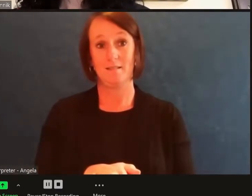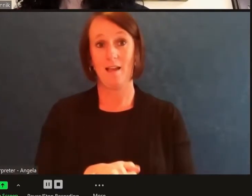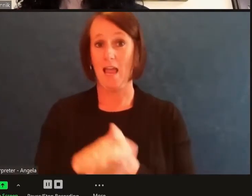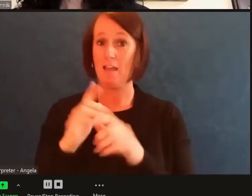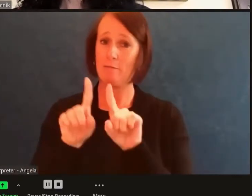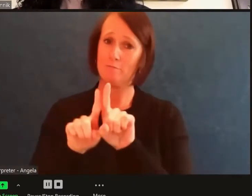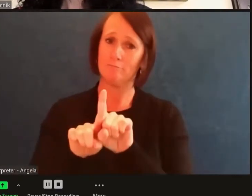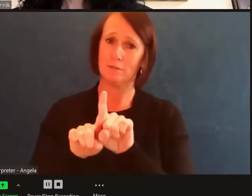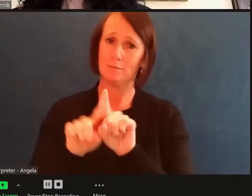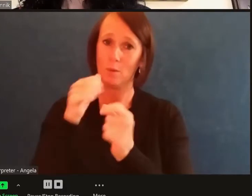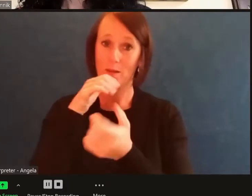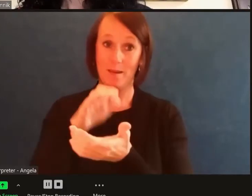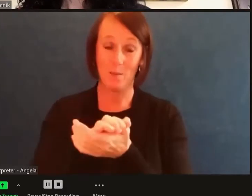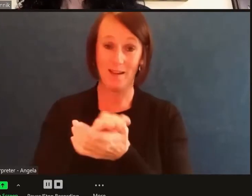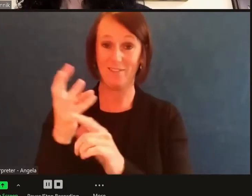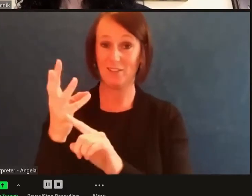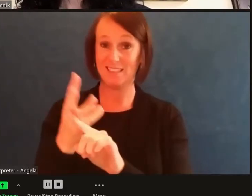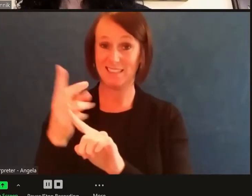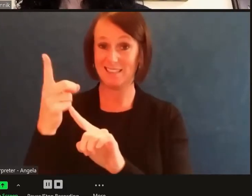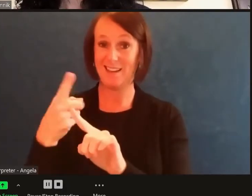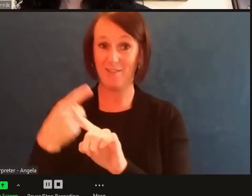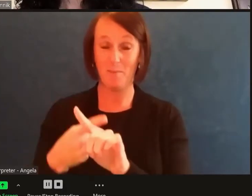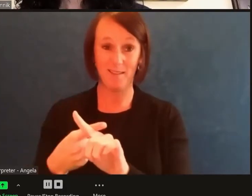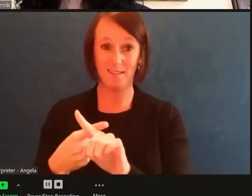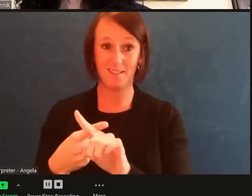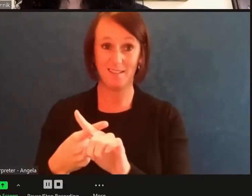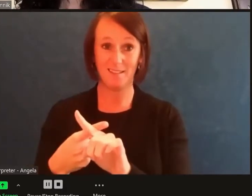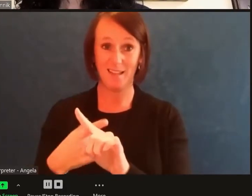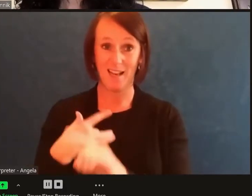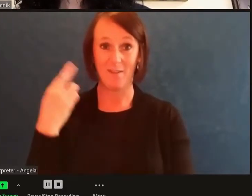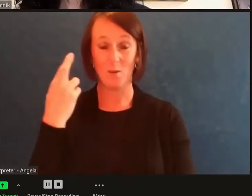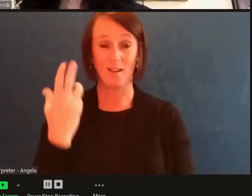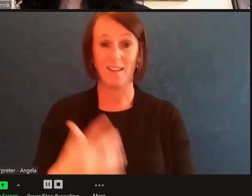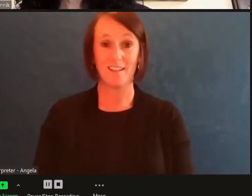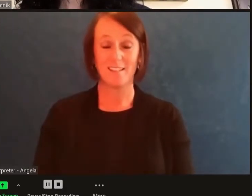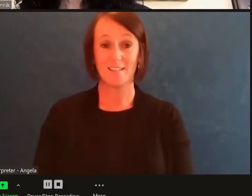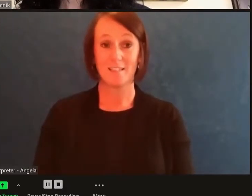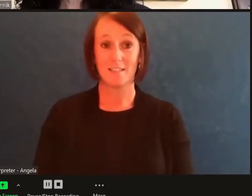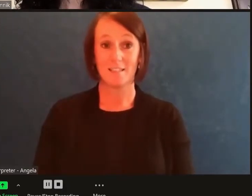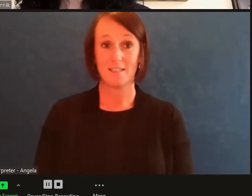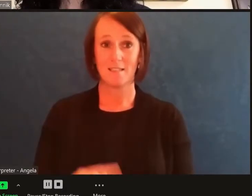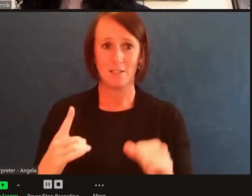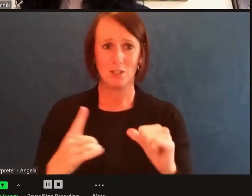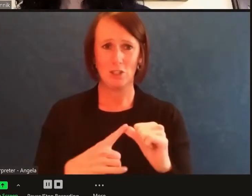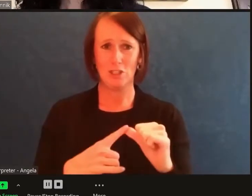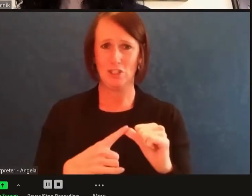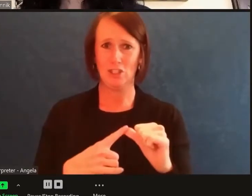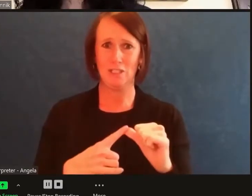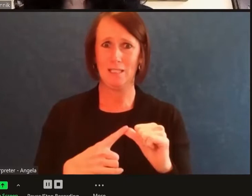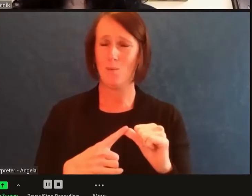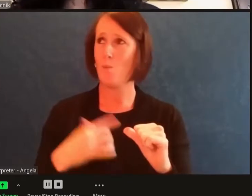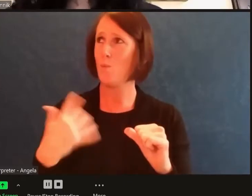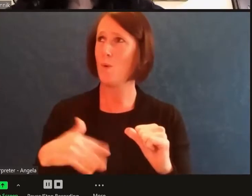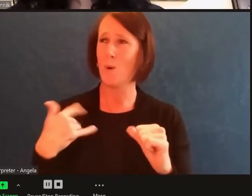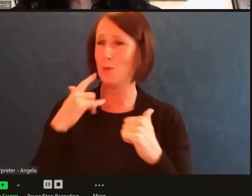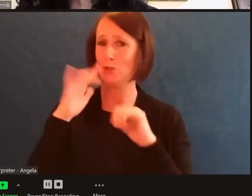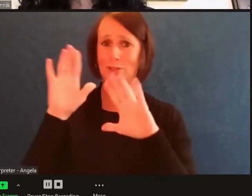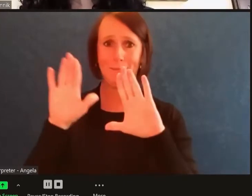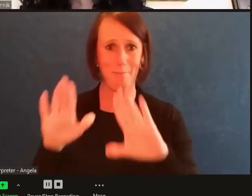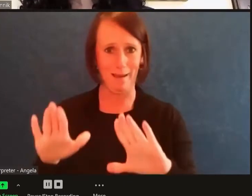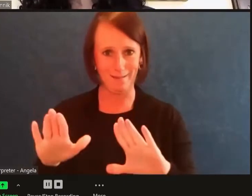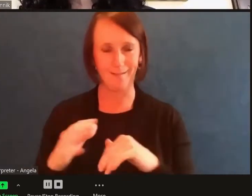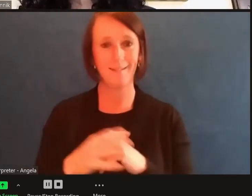for the last 6.5 months. And I just, I've come to realize that first off, she's way too good for me. But second,